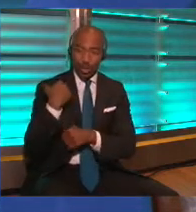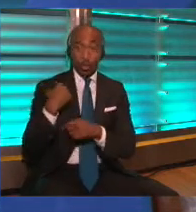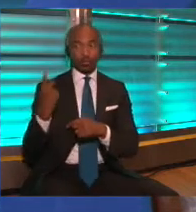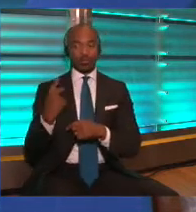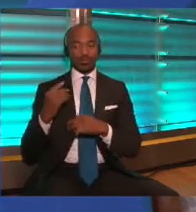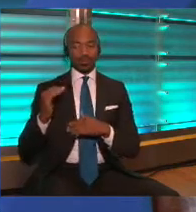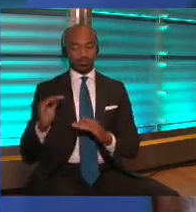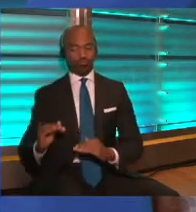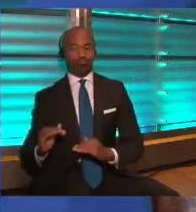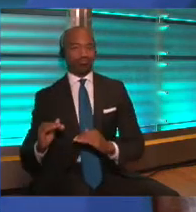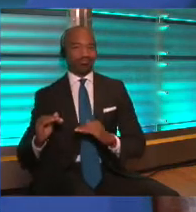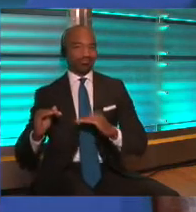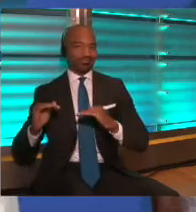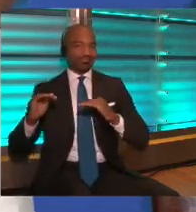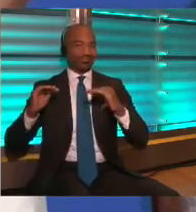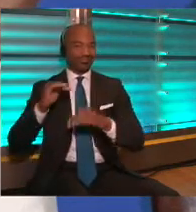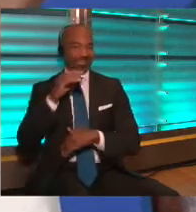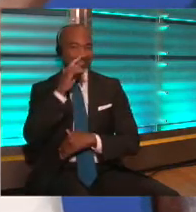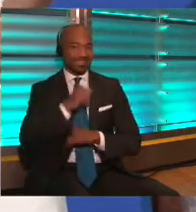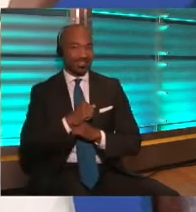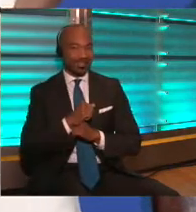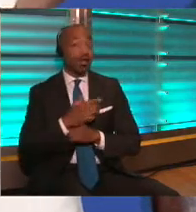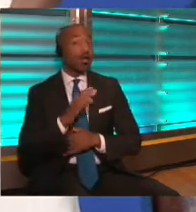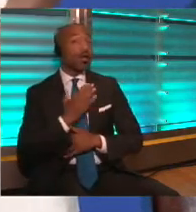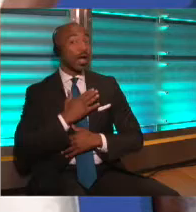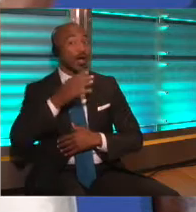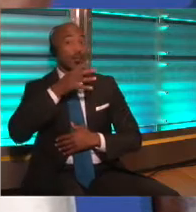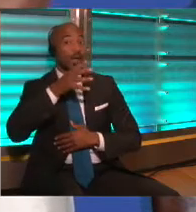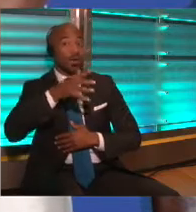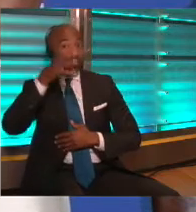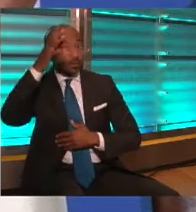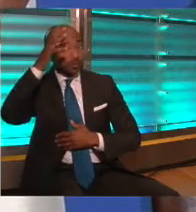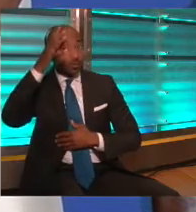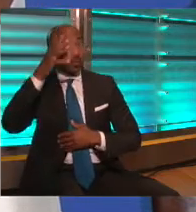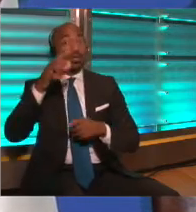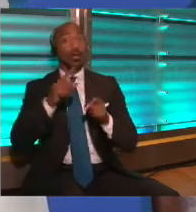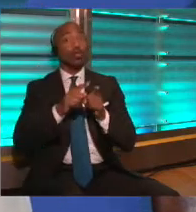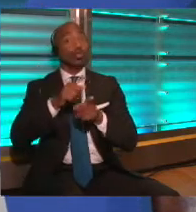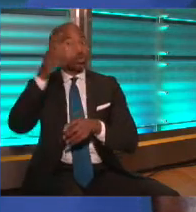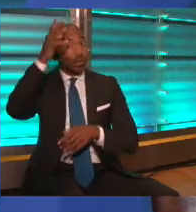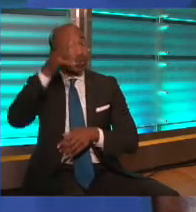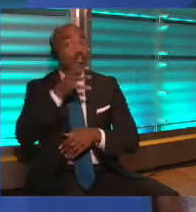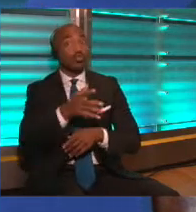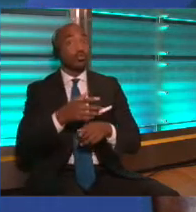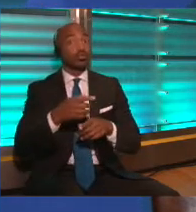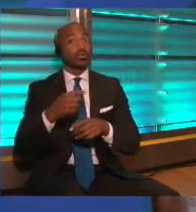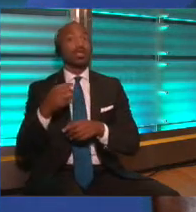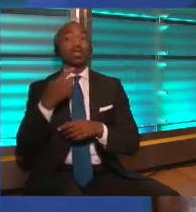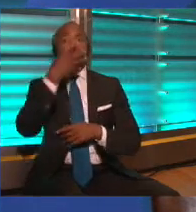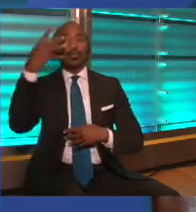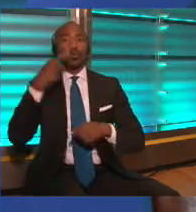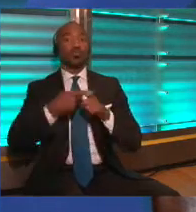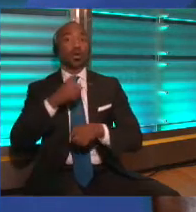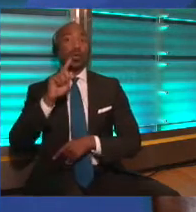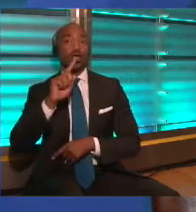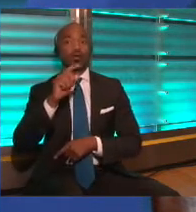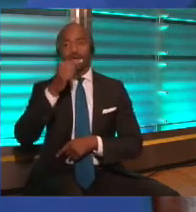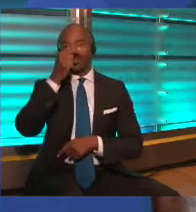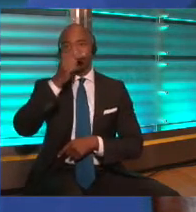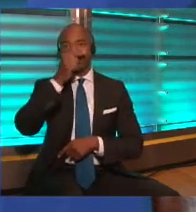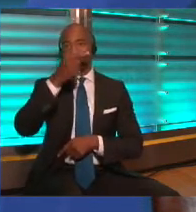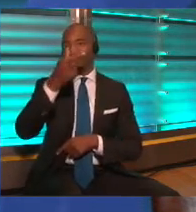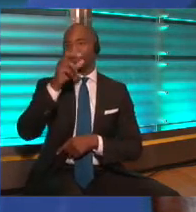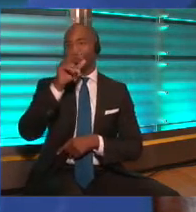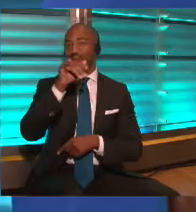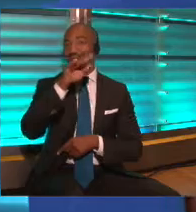kids growing up. Our parents and grandparents were both immigrants from Greece. And so when our parents went off to work